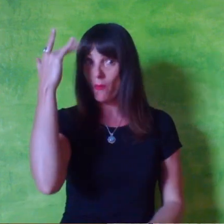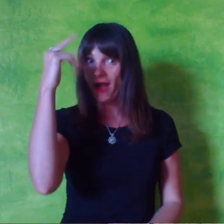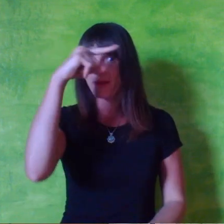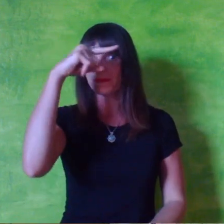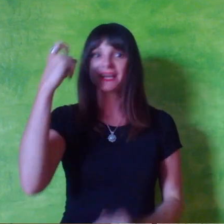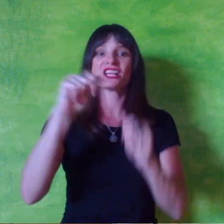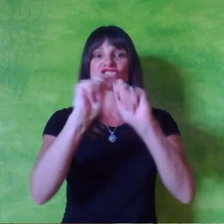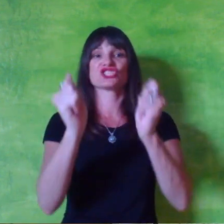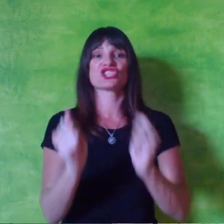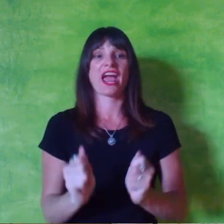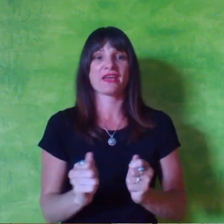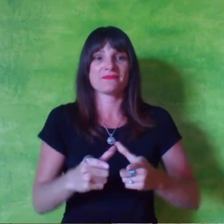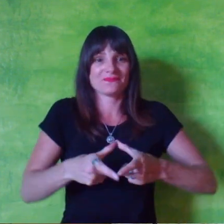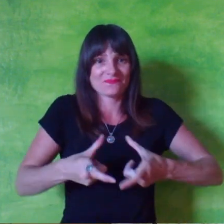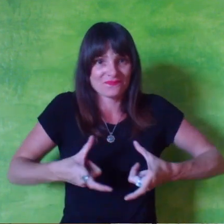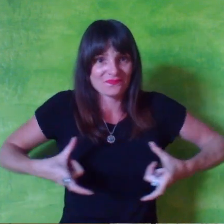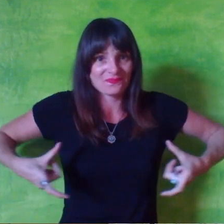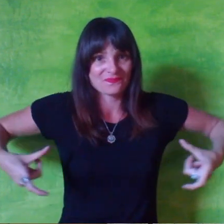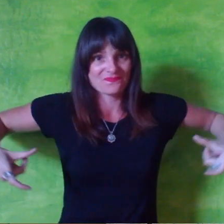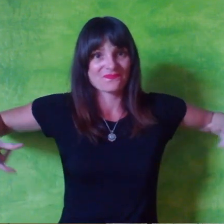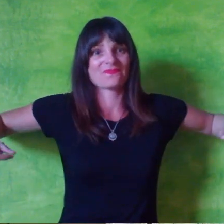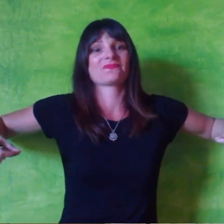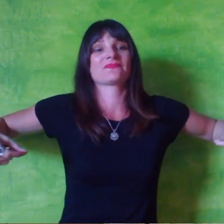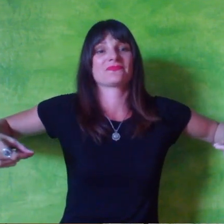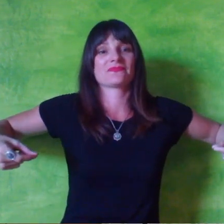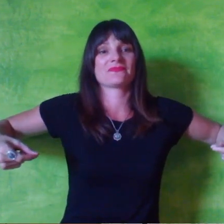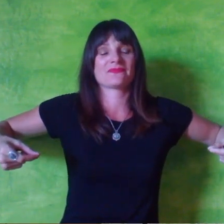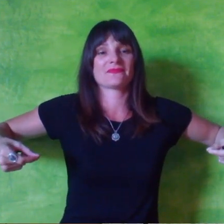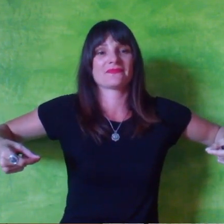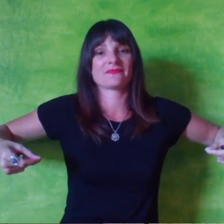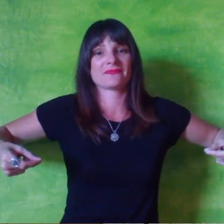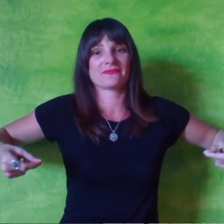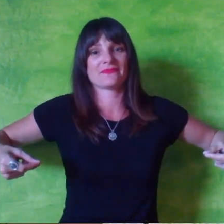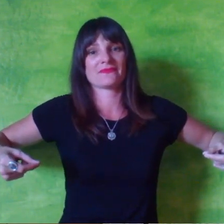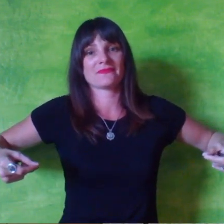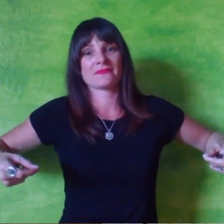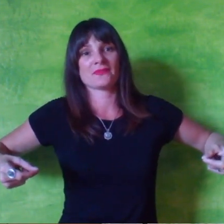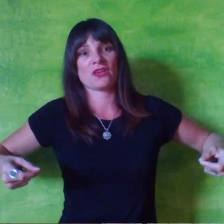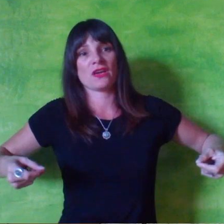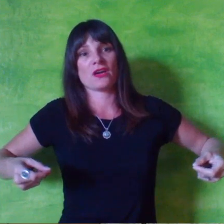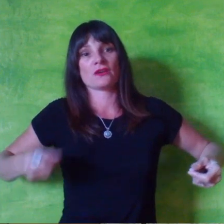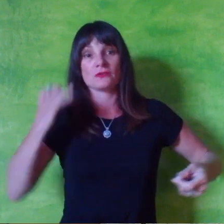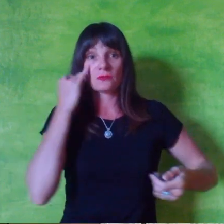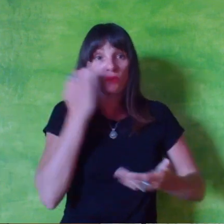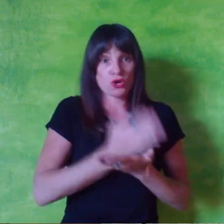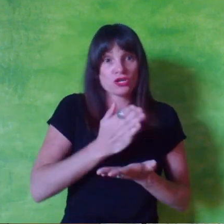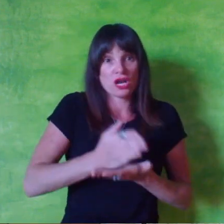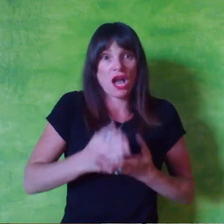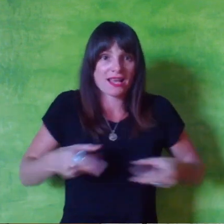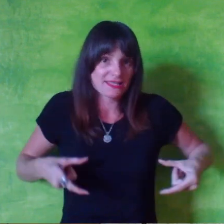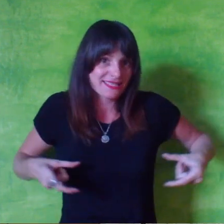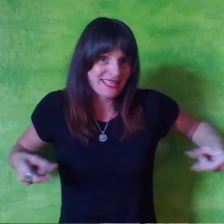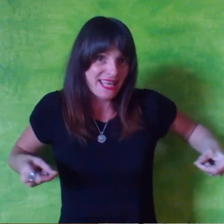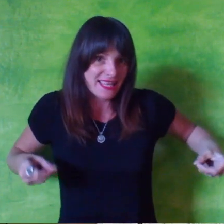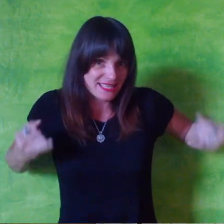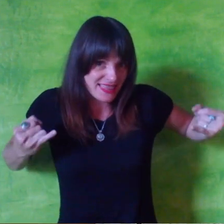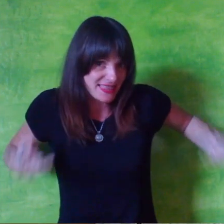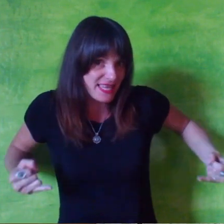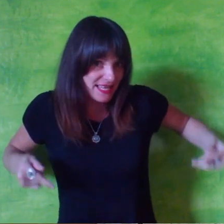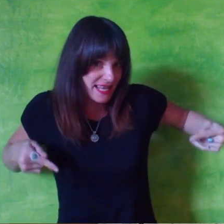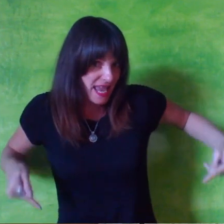to 140 in the middle, then you have a nice kind of rare or medium